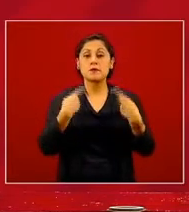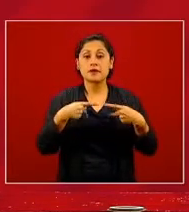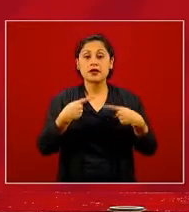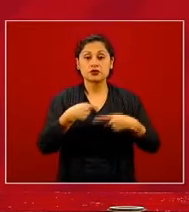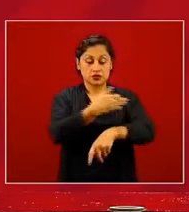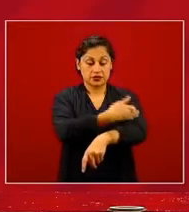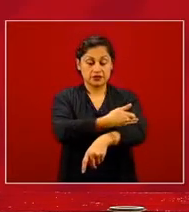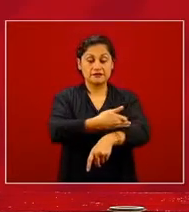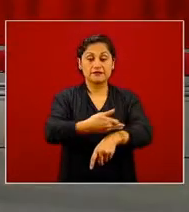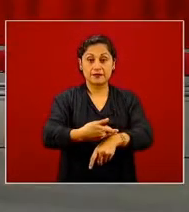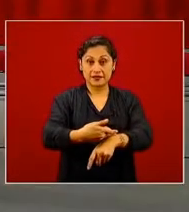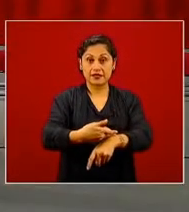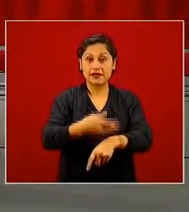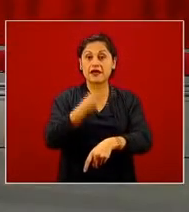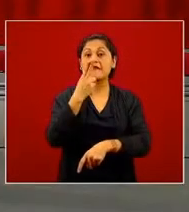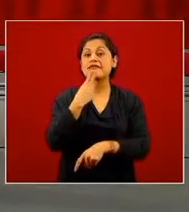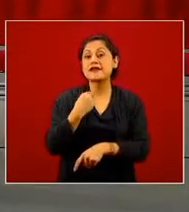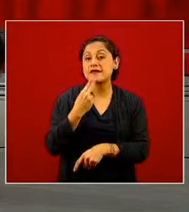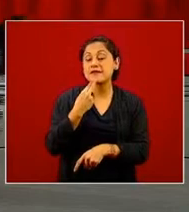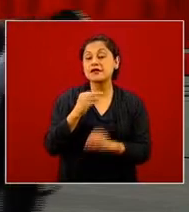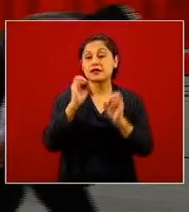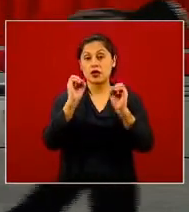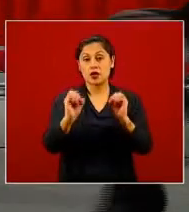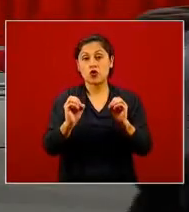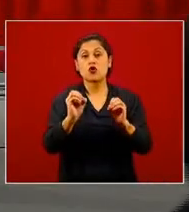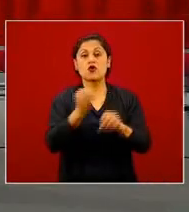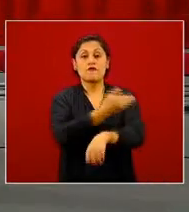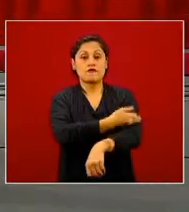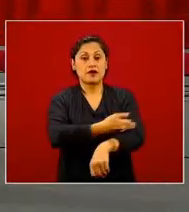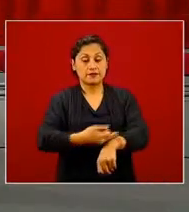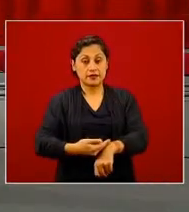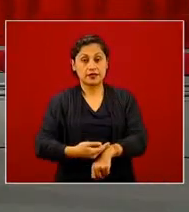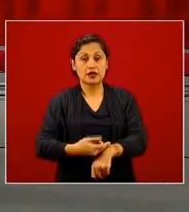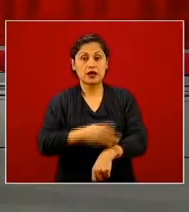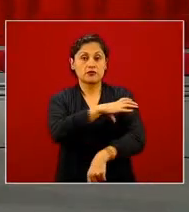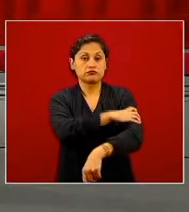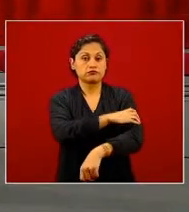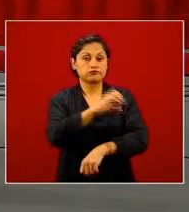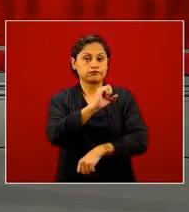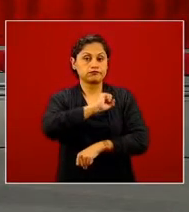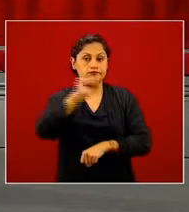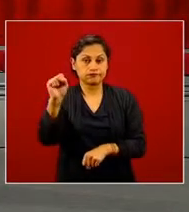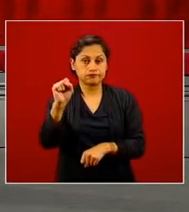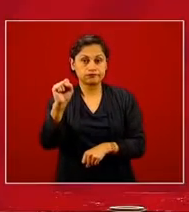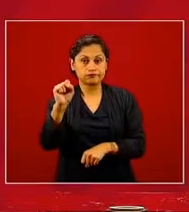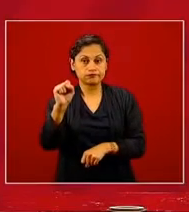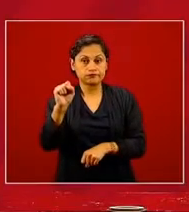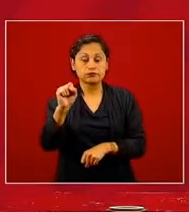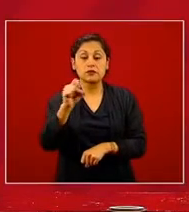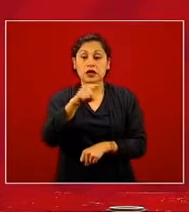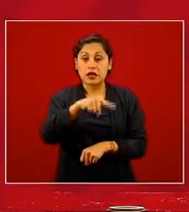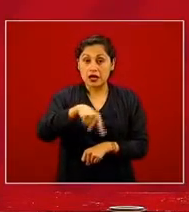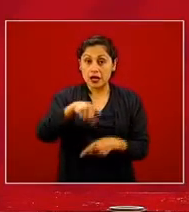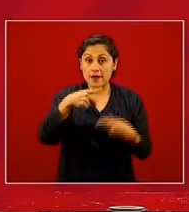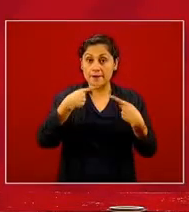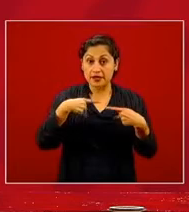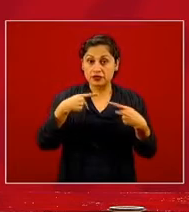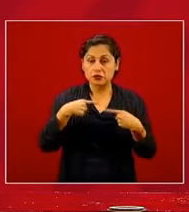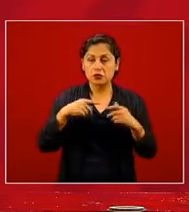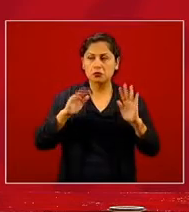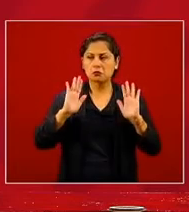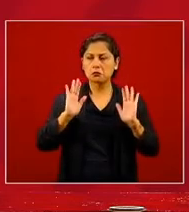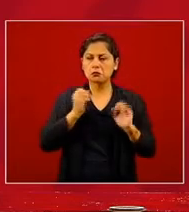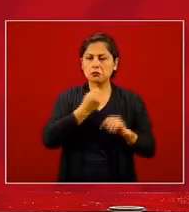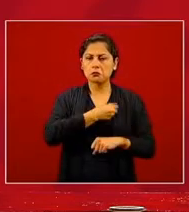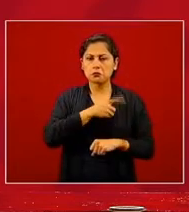medical conditions that I just mentioned, people with family history of diabetes or hypertension,